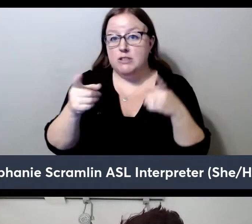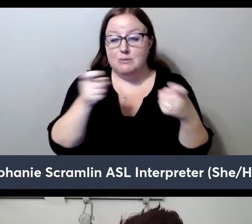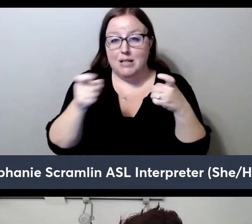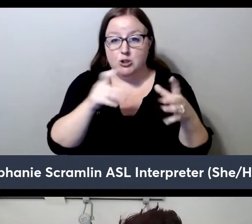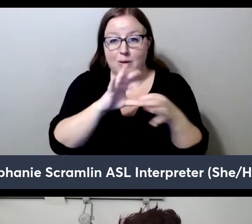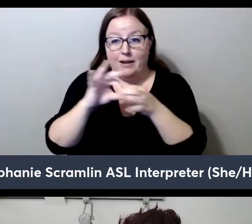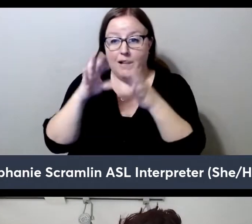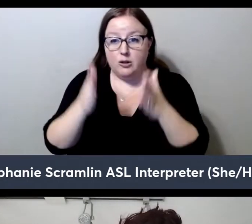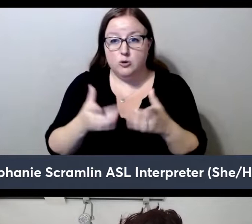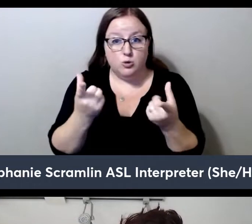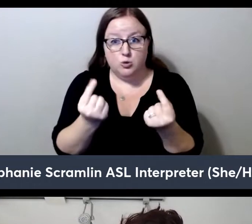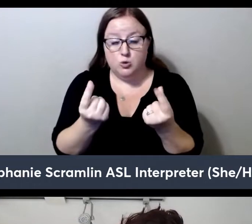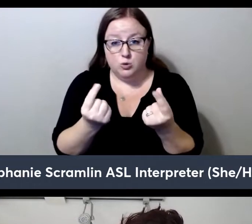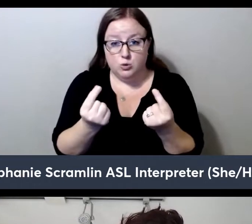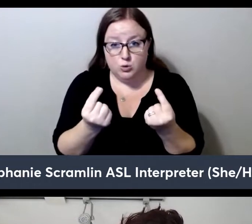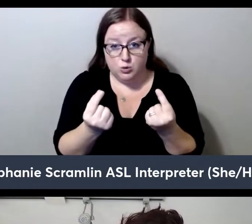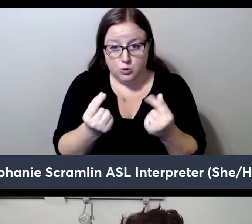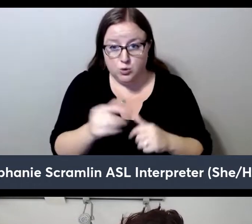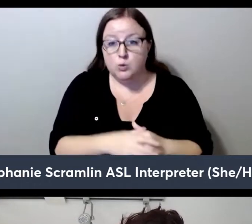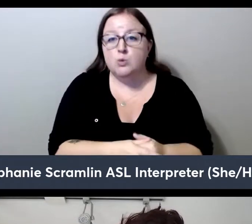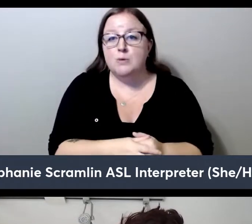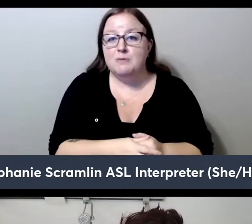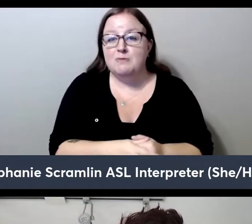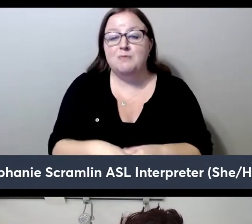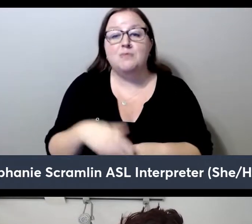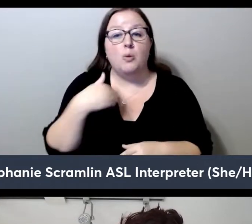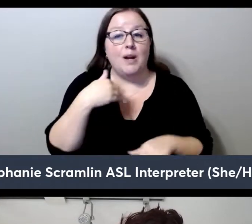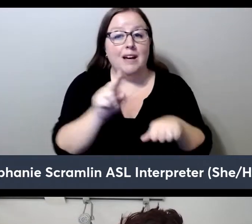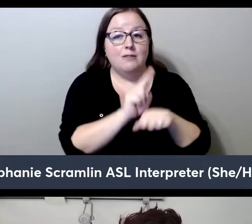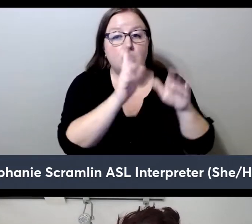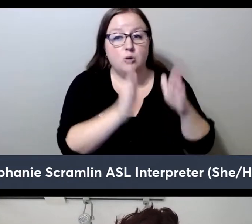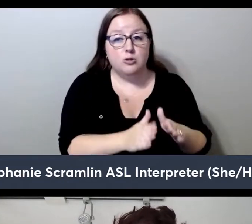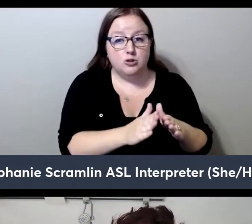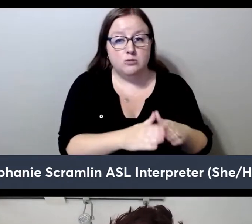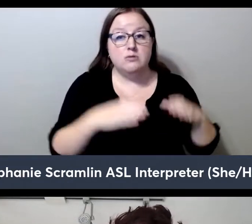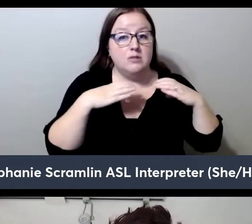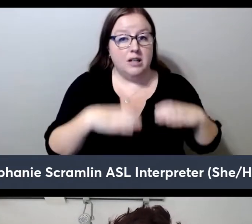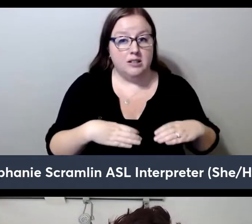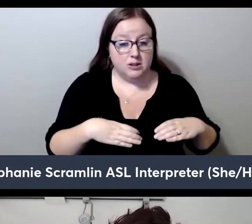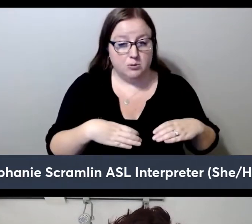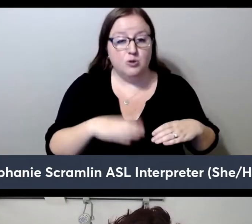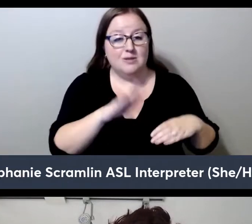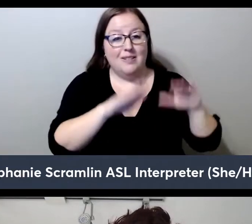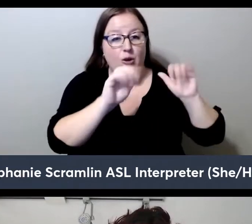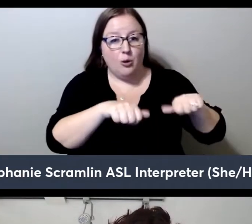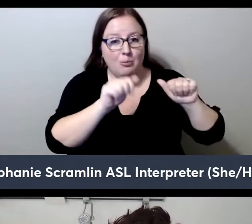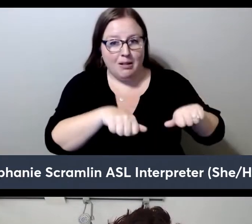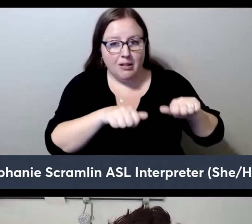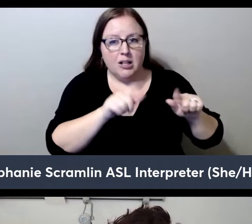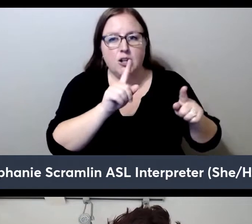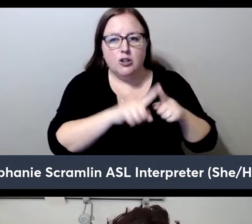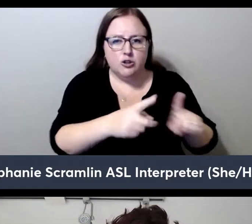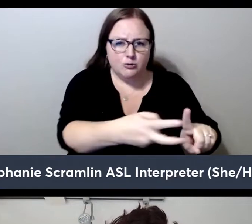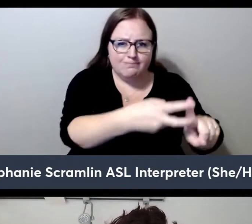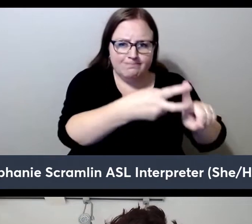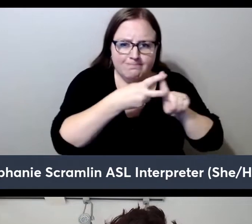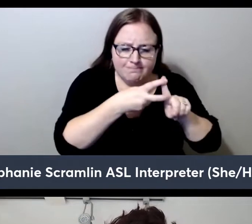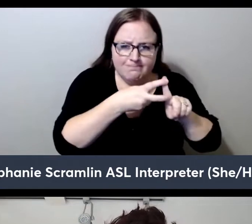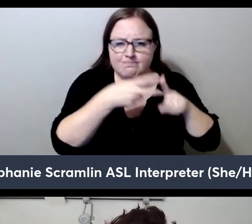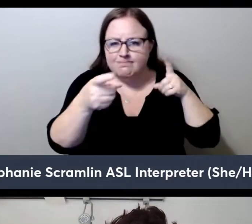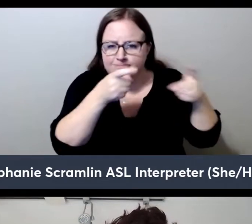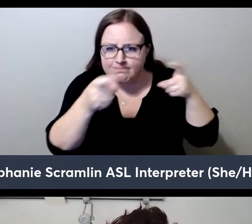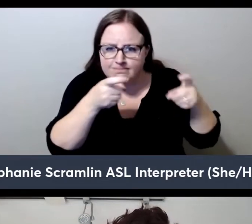does is give uh, users and customers the ability to provision, manage, and